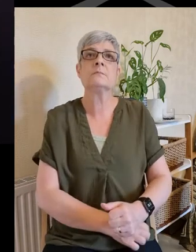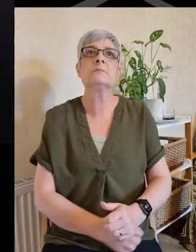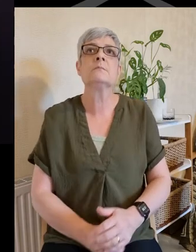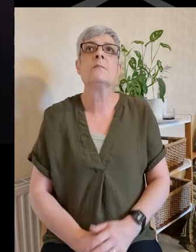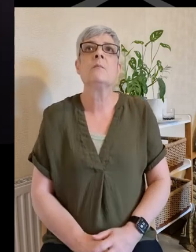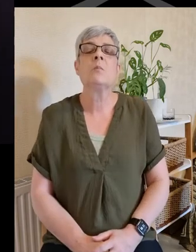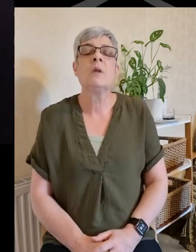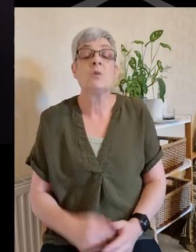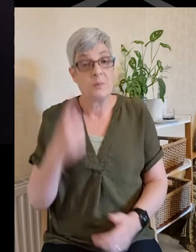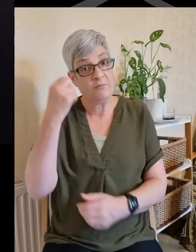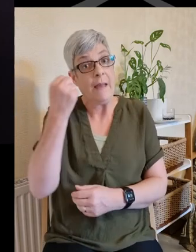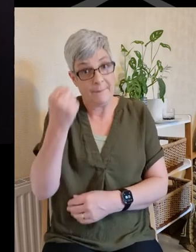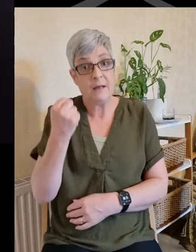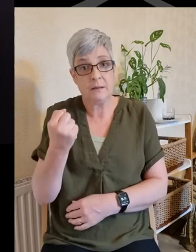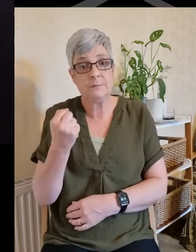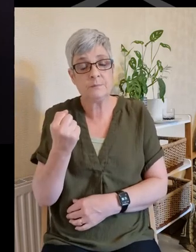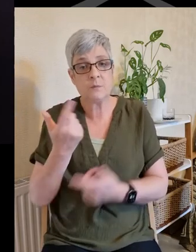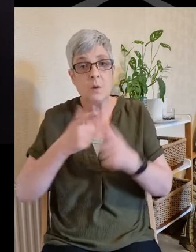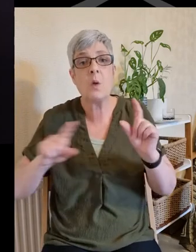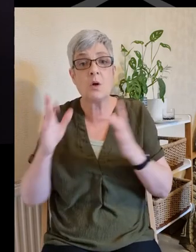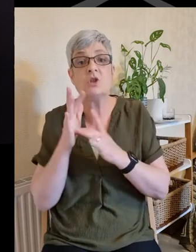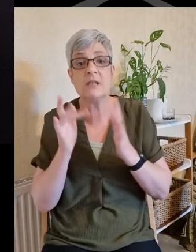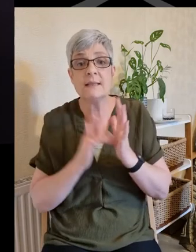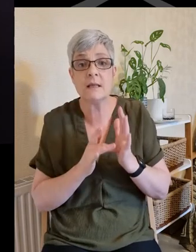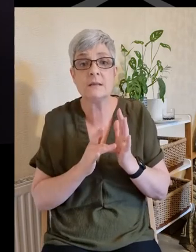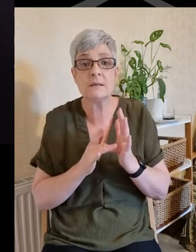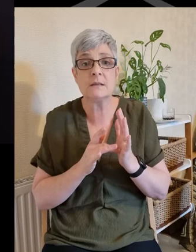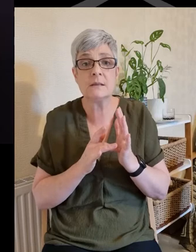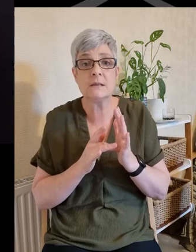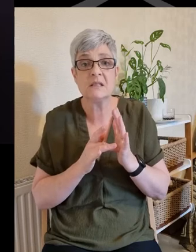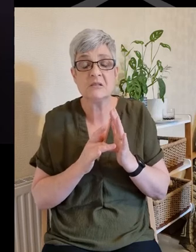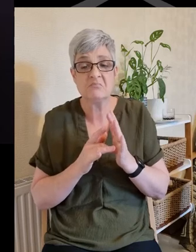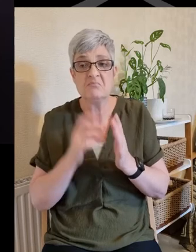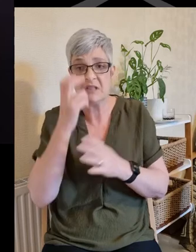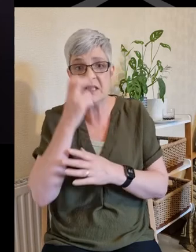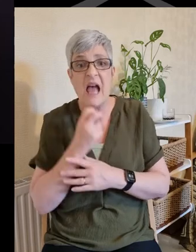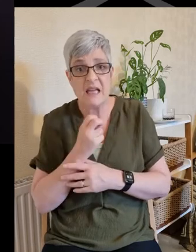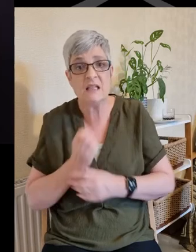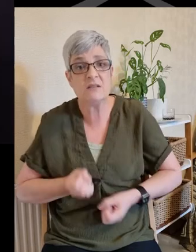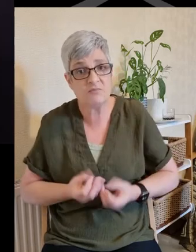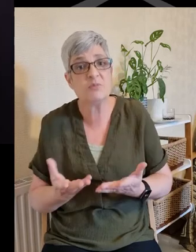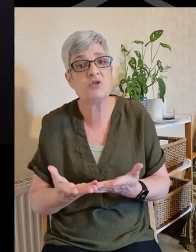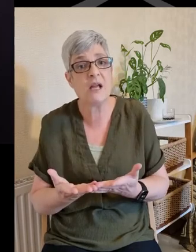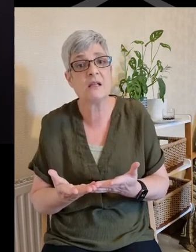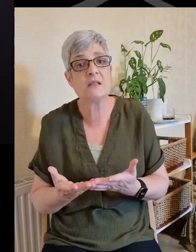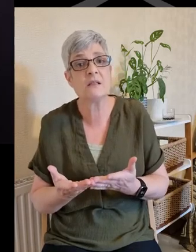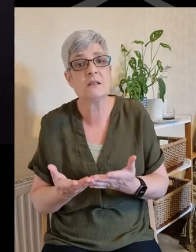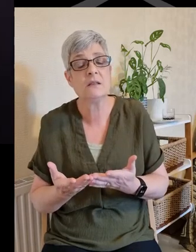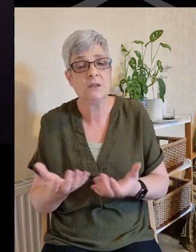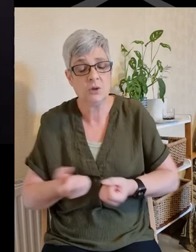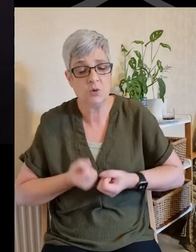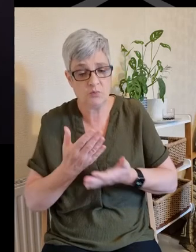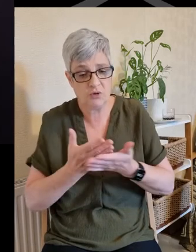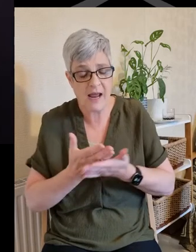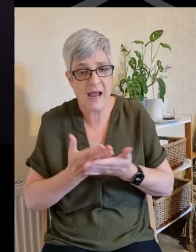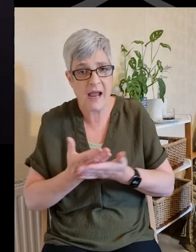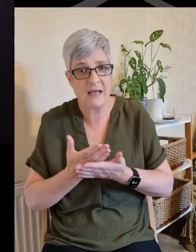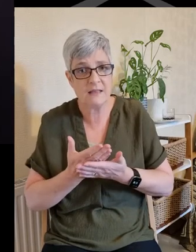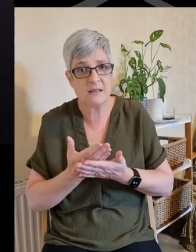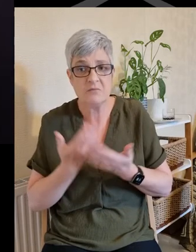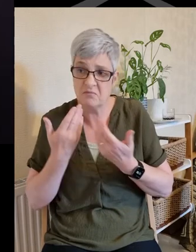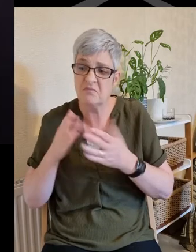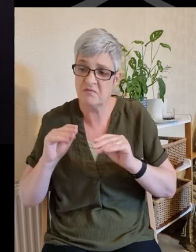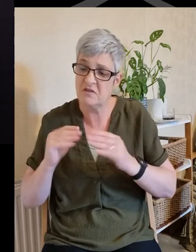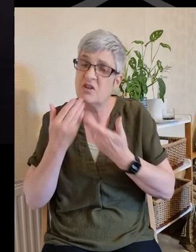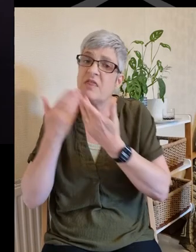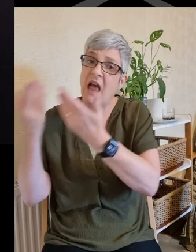And so we remember how our Lord Jesus, on that very night in which he was betrayed, took bread, and after he'd given thanks